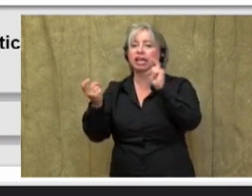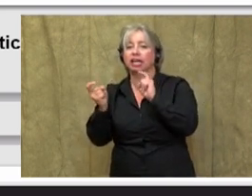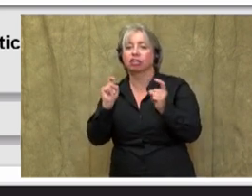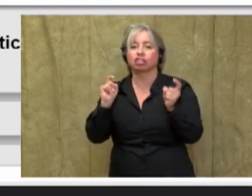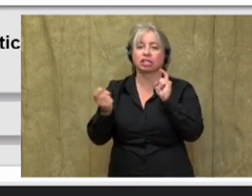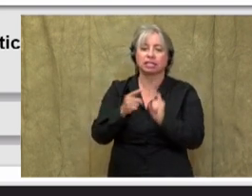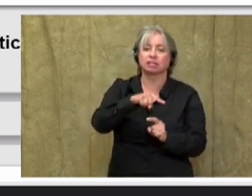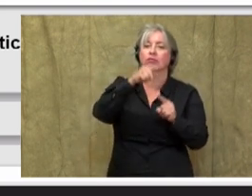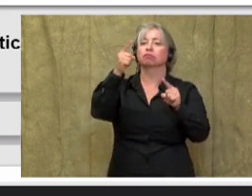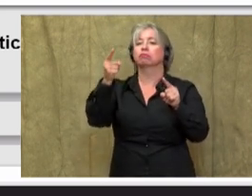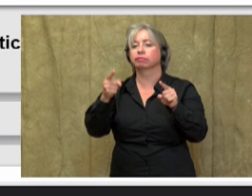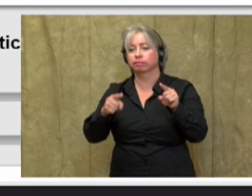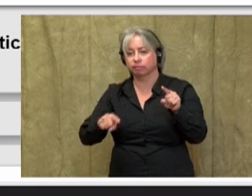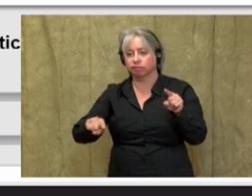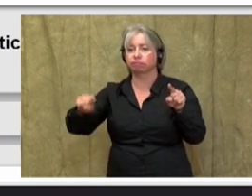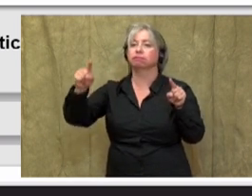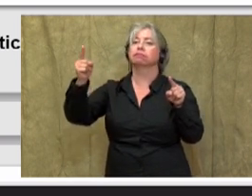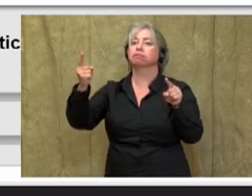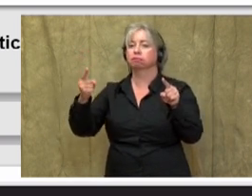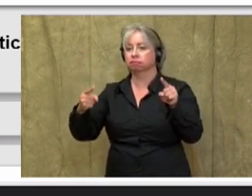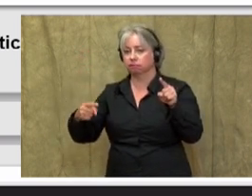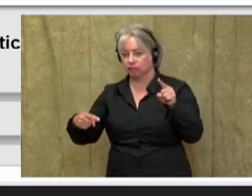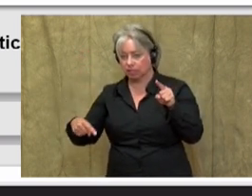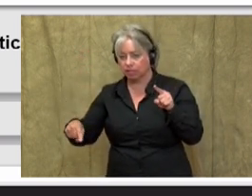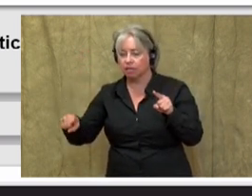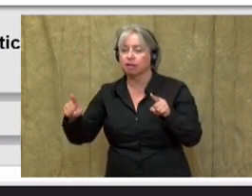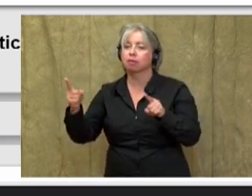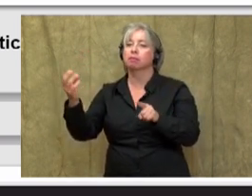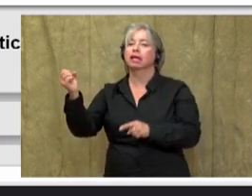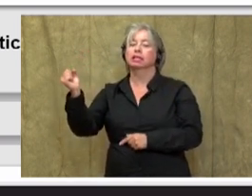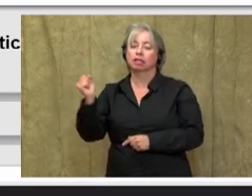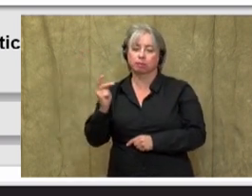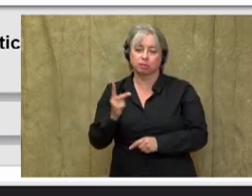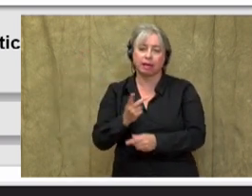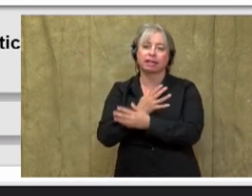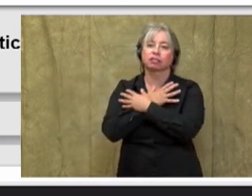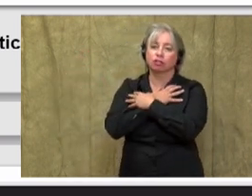but it will return back to its resting point when that energy passes.